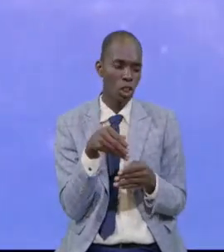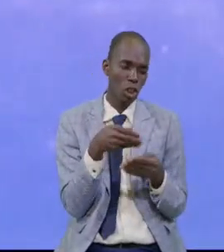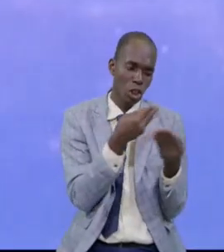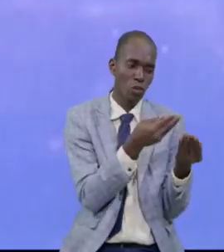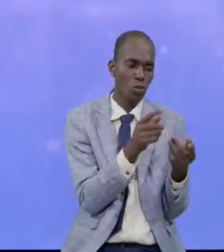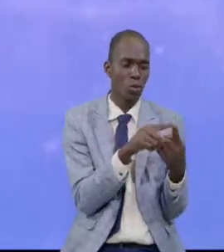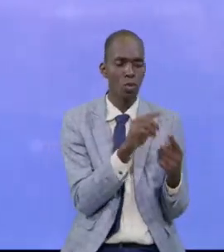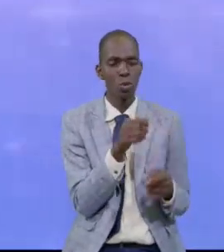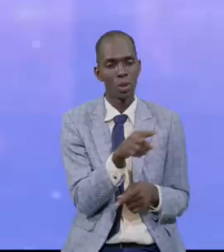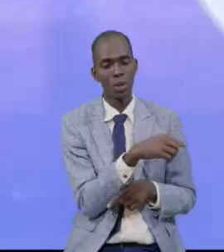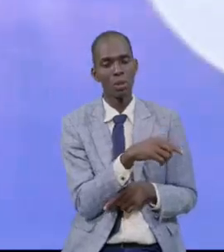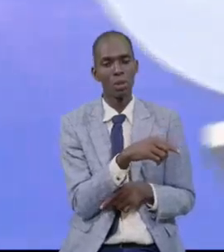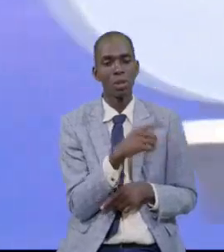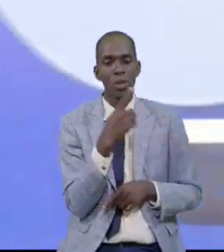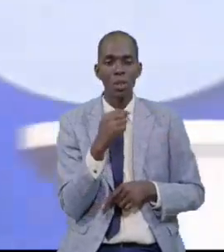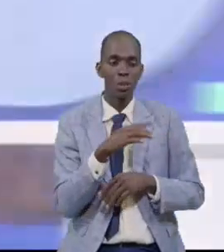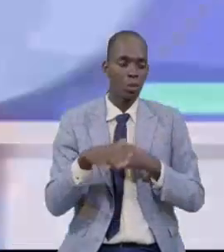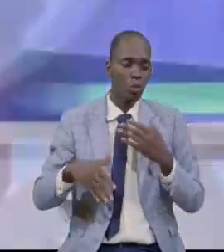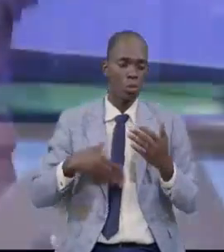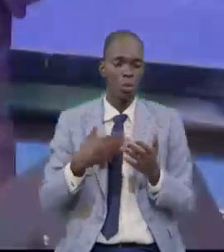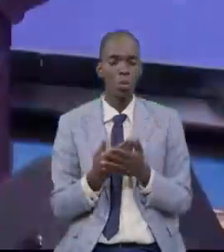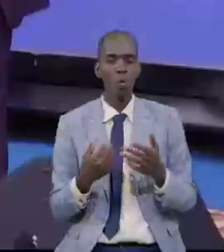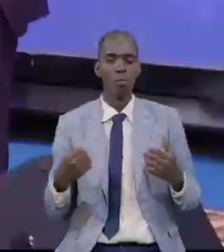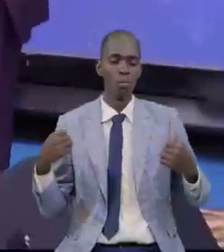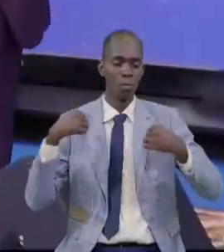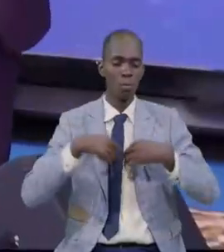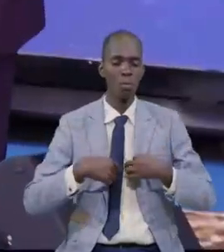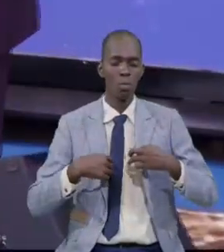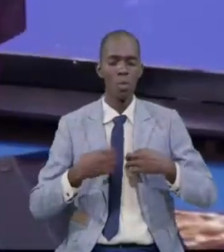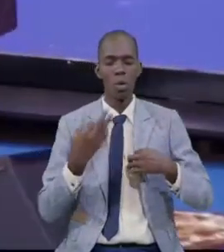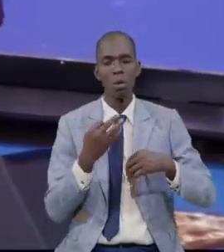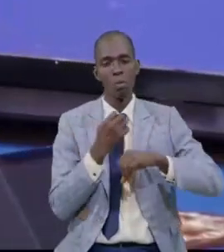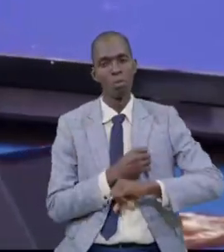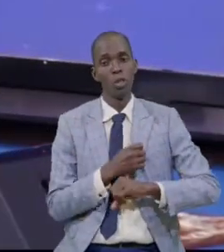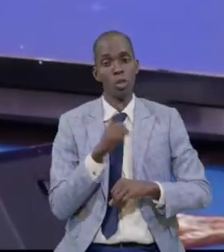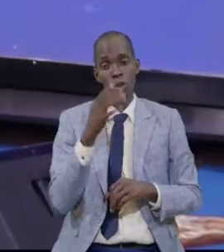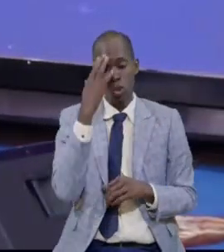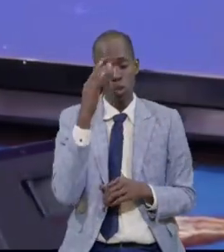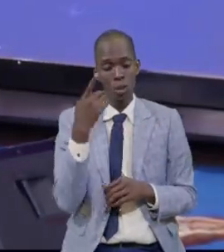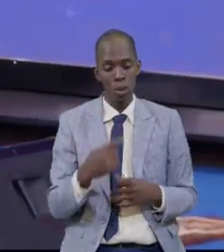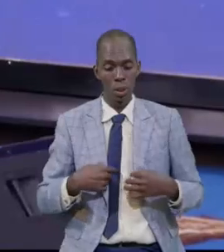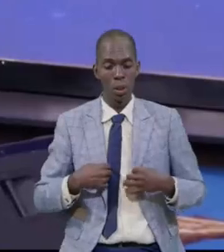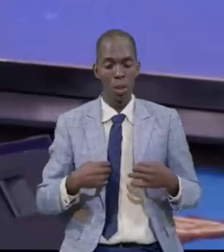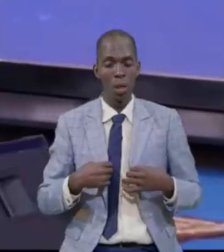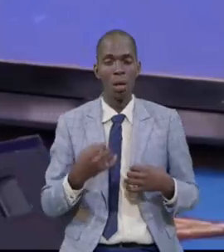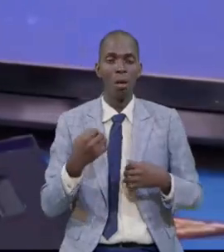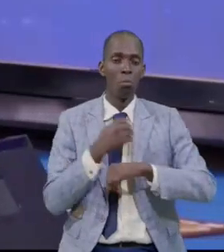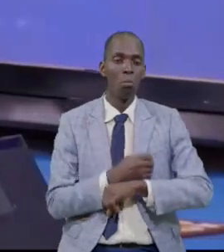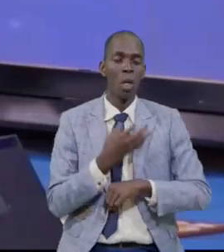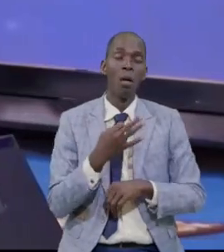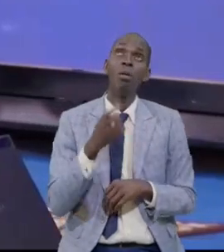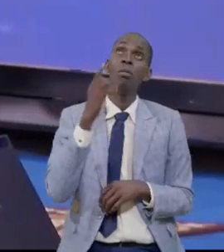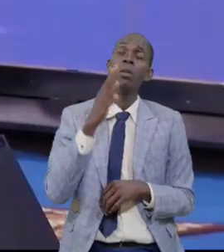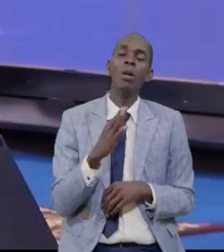whole armor of God. They know the armor of God and they recommend it to their